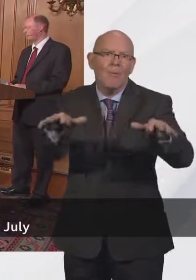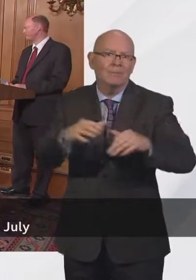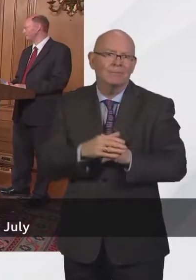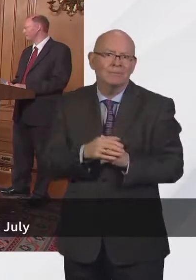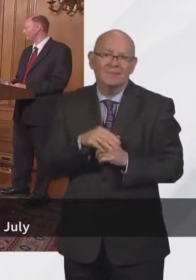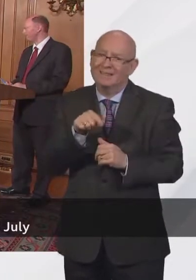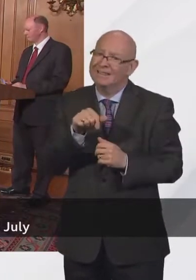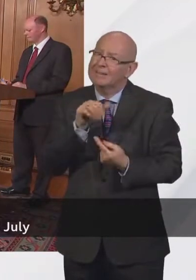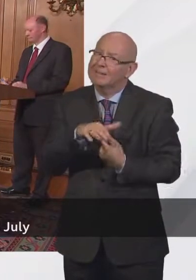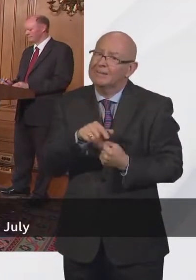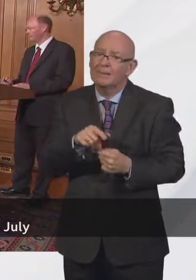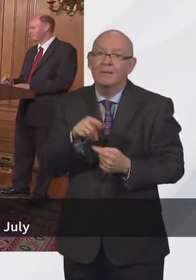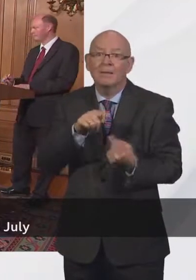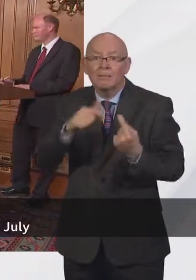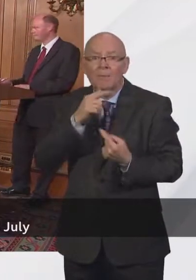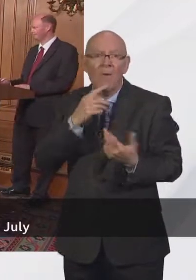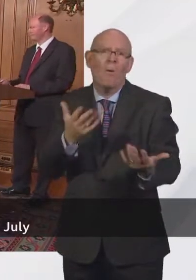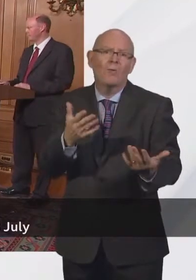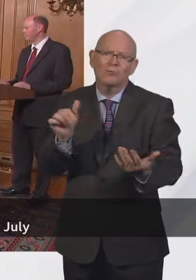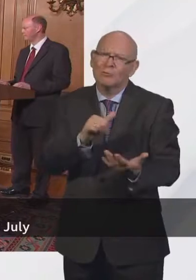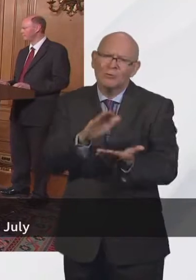Let's go to Hugo Guy of the Eye.